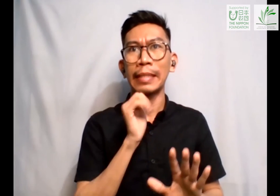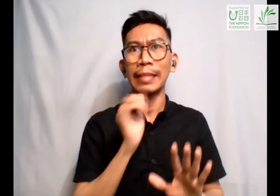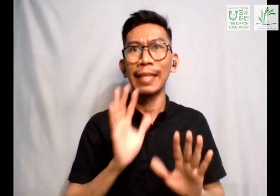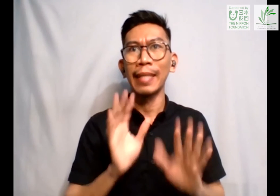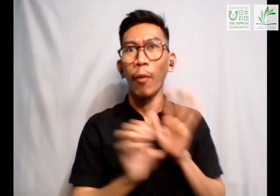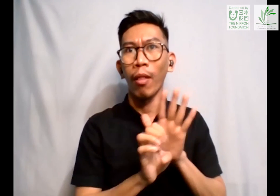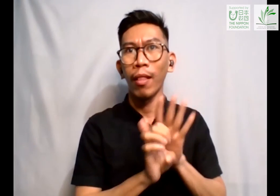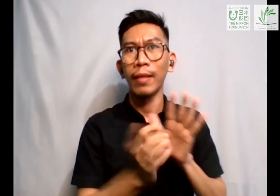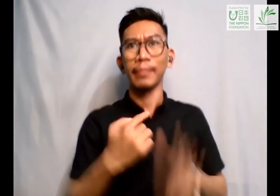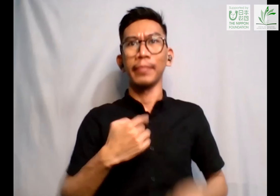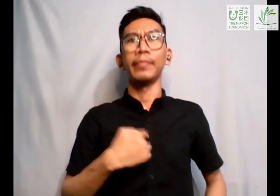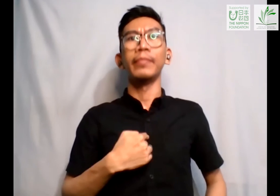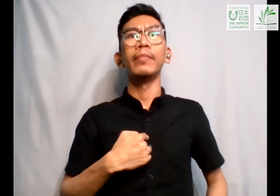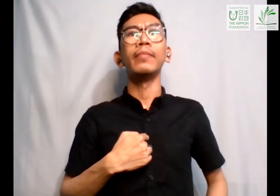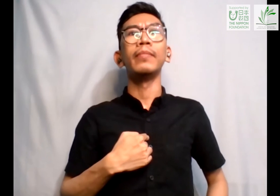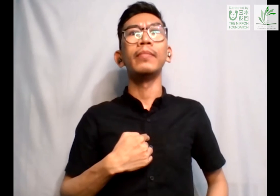I